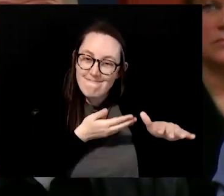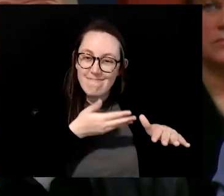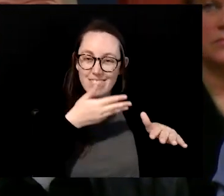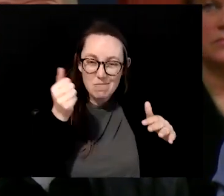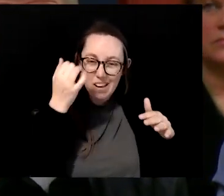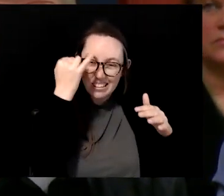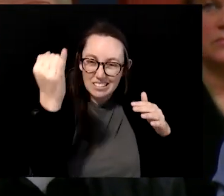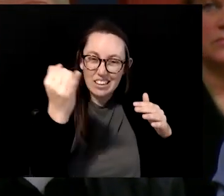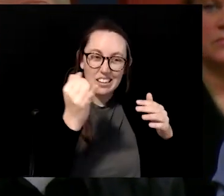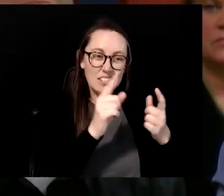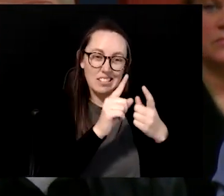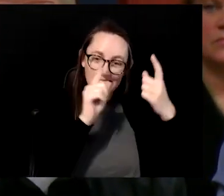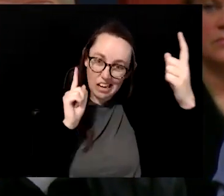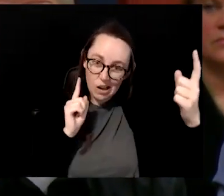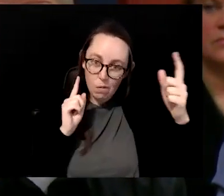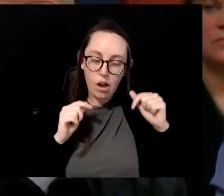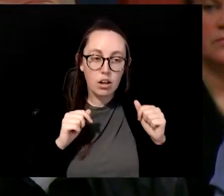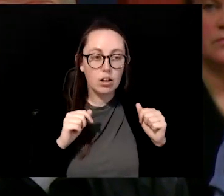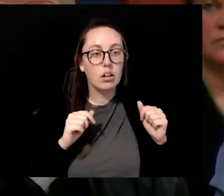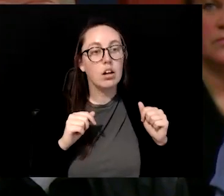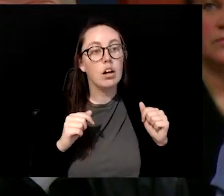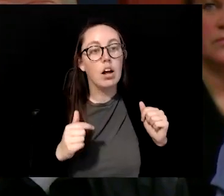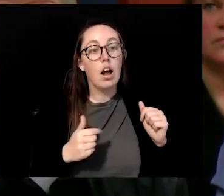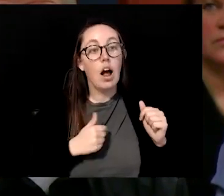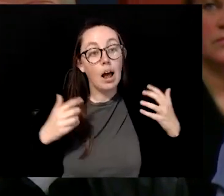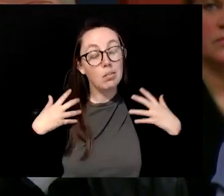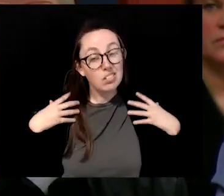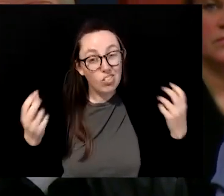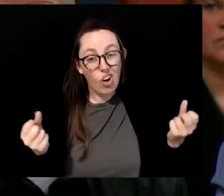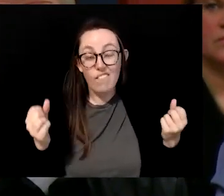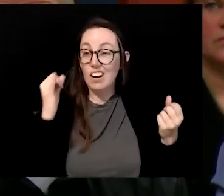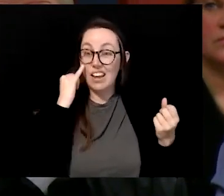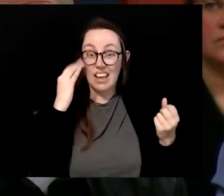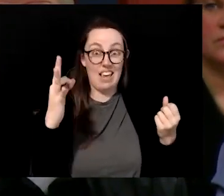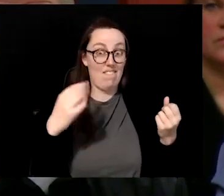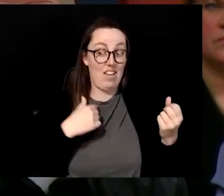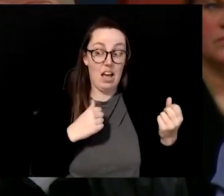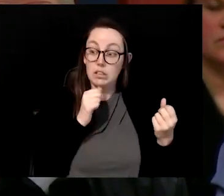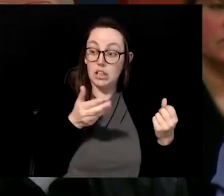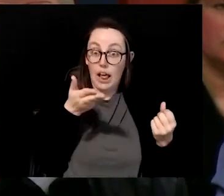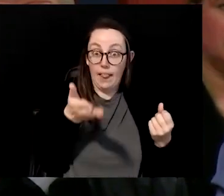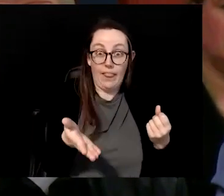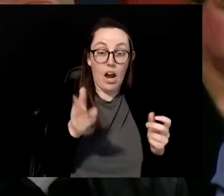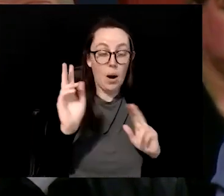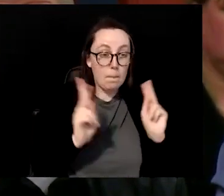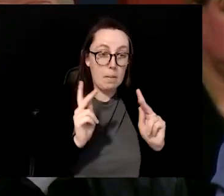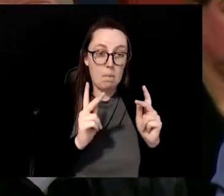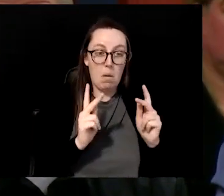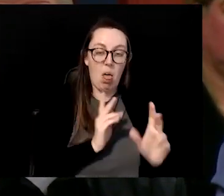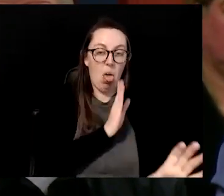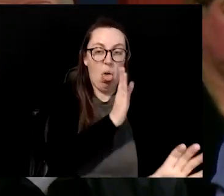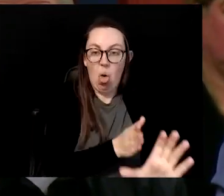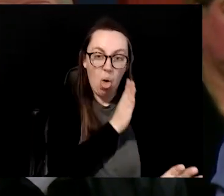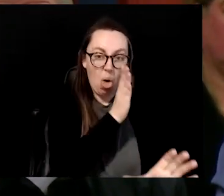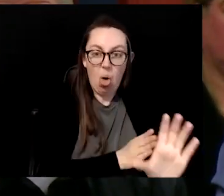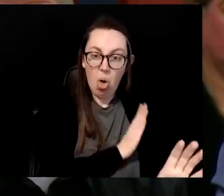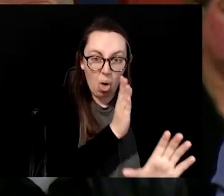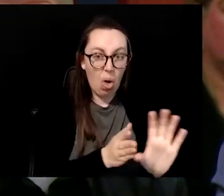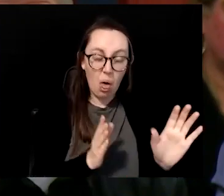would be able to conduct a better meeting without me there as a target for certain disruptive